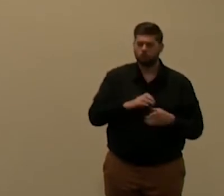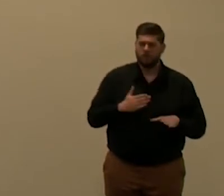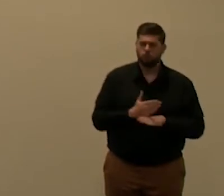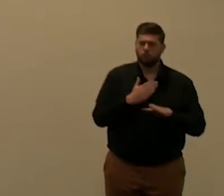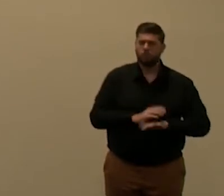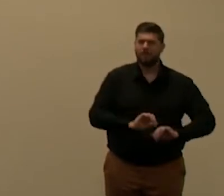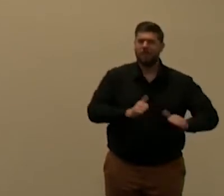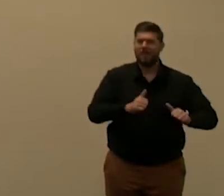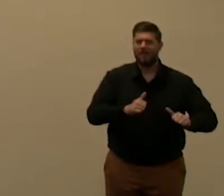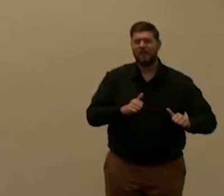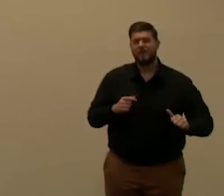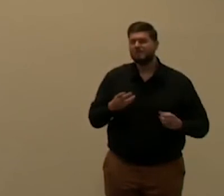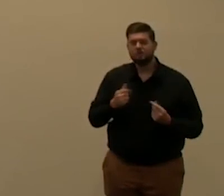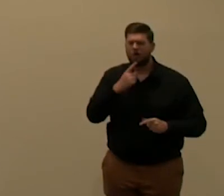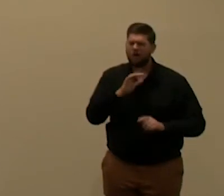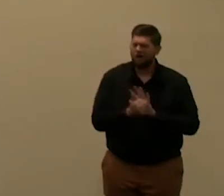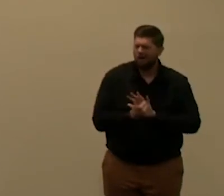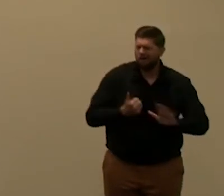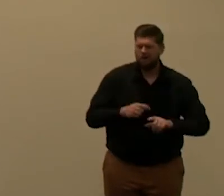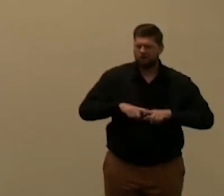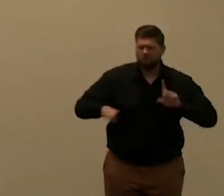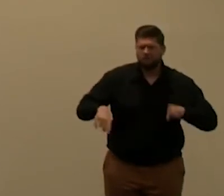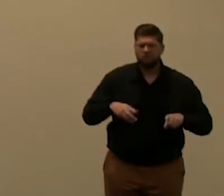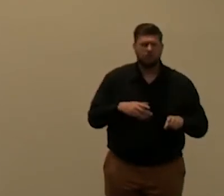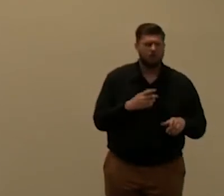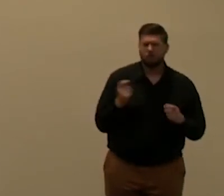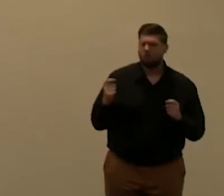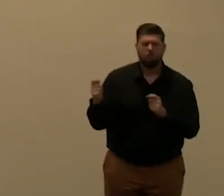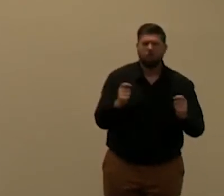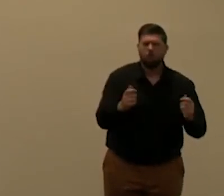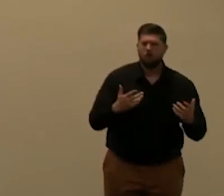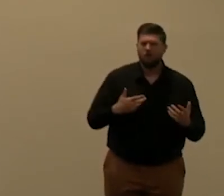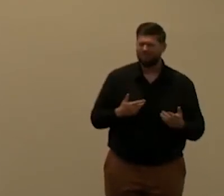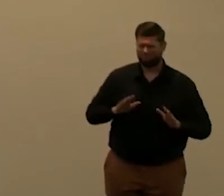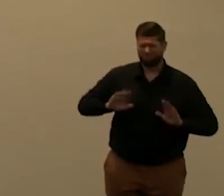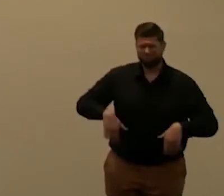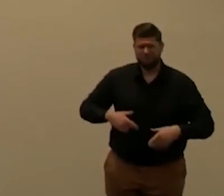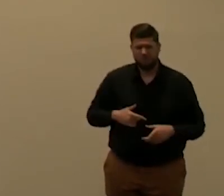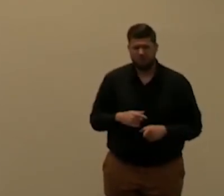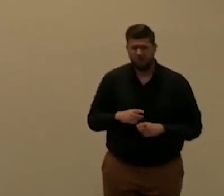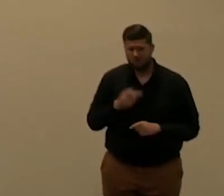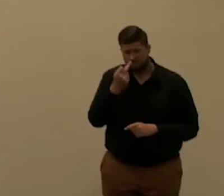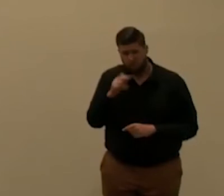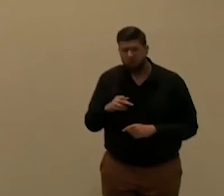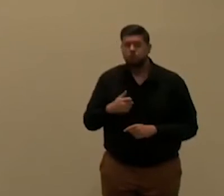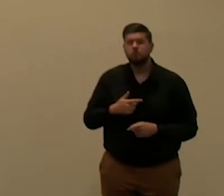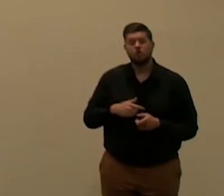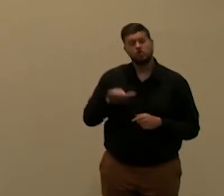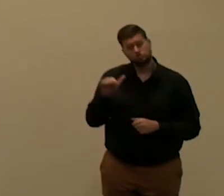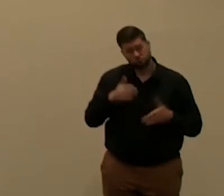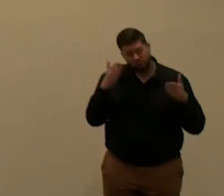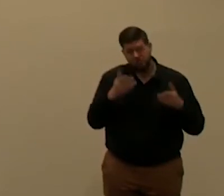Ness Monster. It's a myth, so it's not a real thing. And if you're doing email multitasking, it means